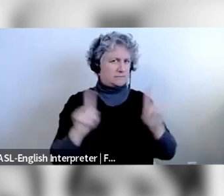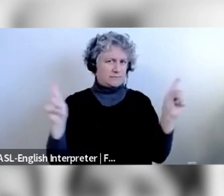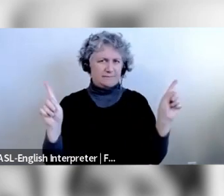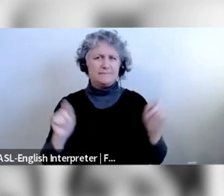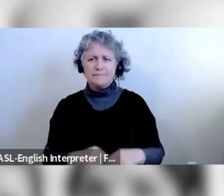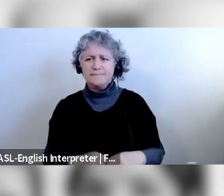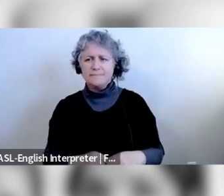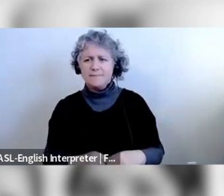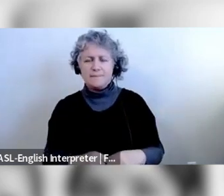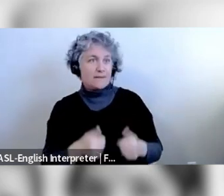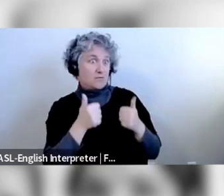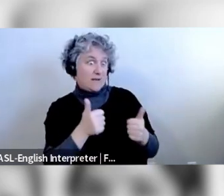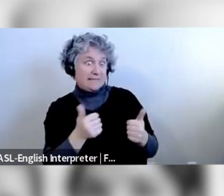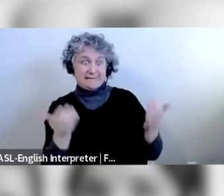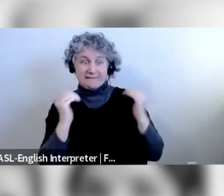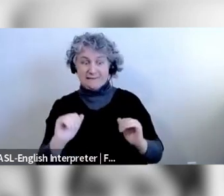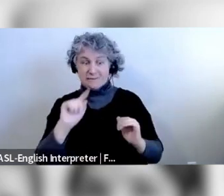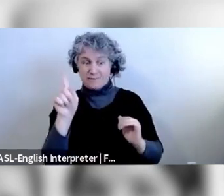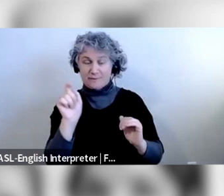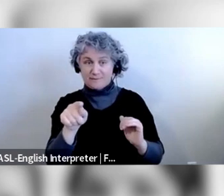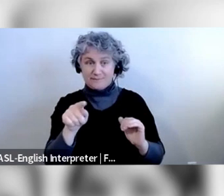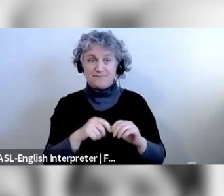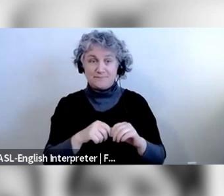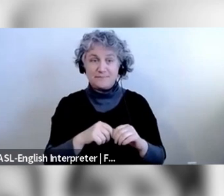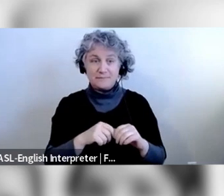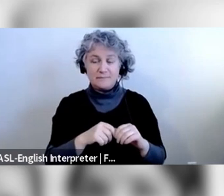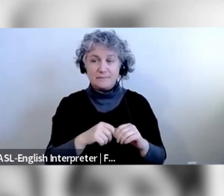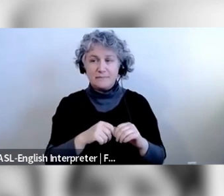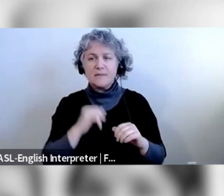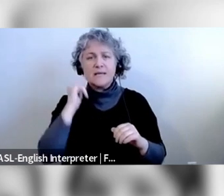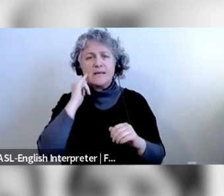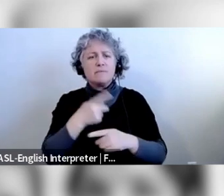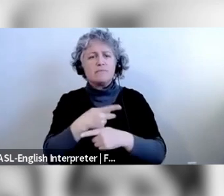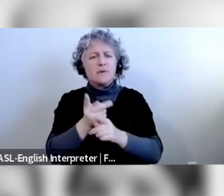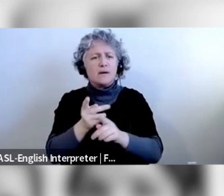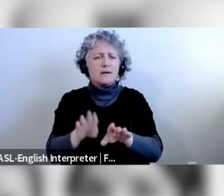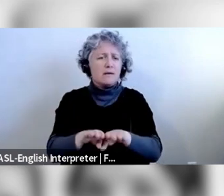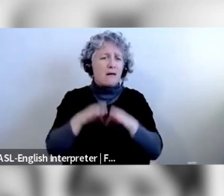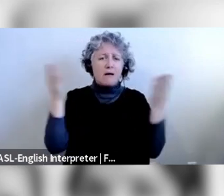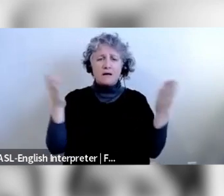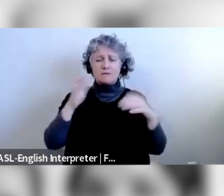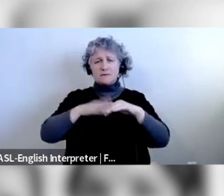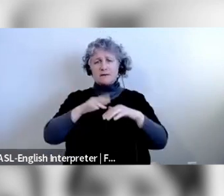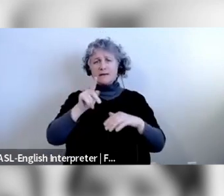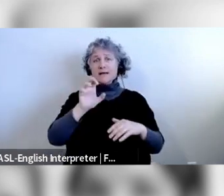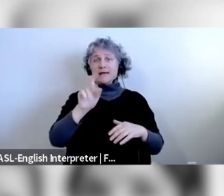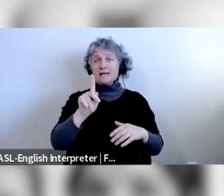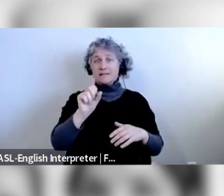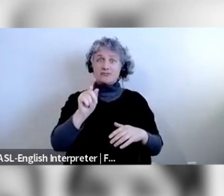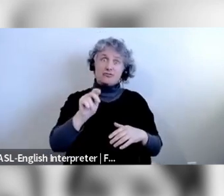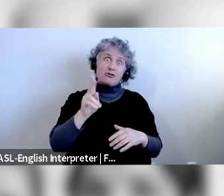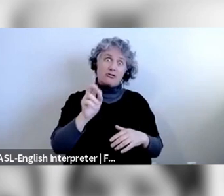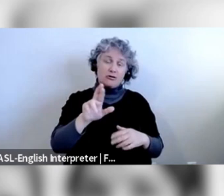Great. Next question. If we would like to launch our product on Kickstarter/crowdfunding during the